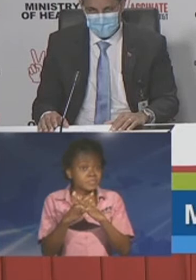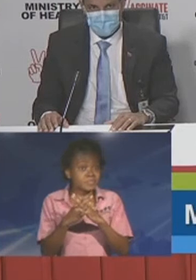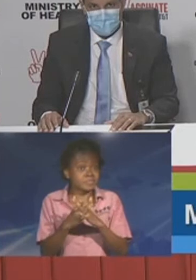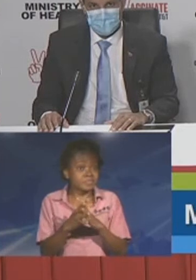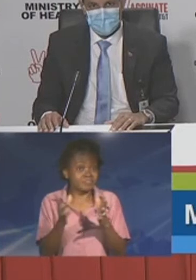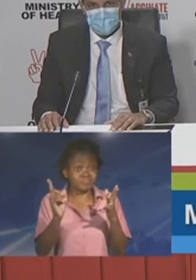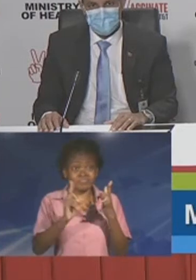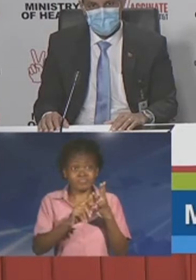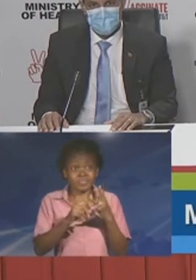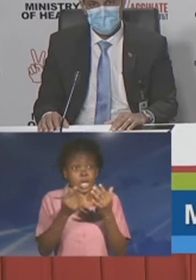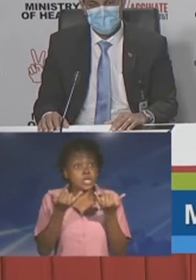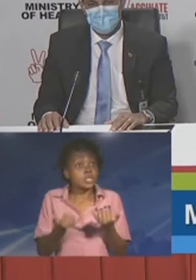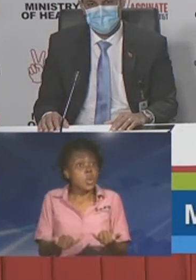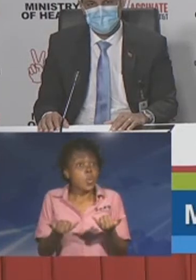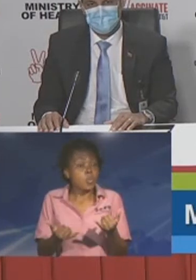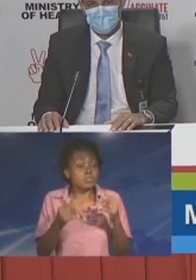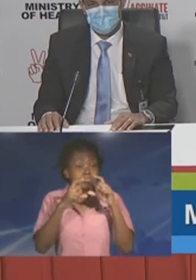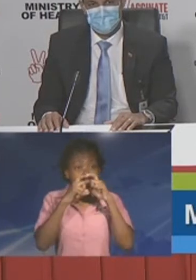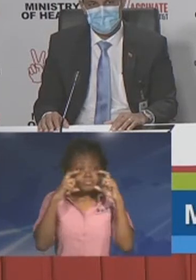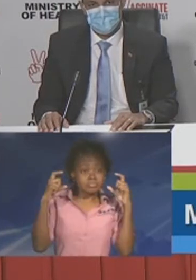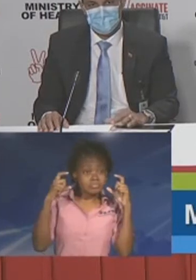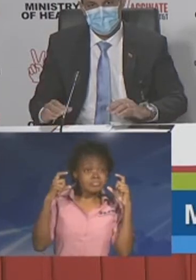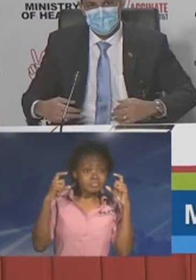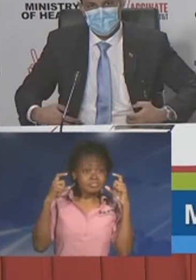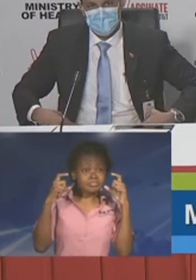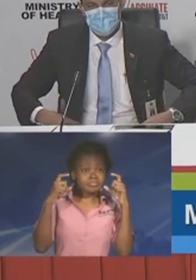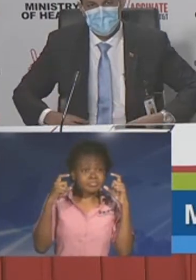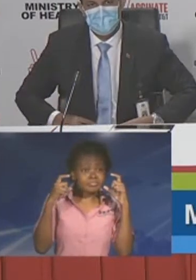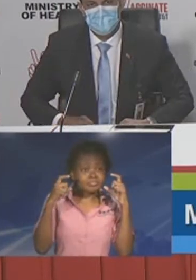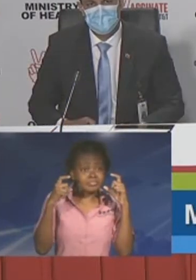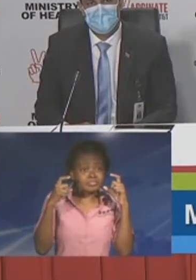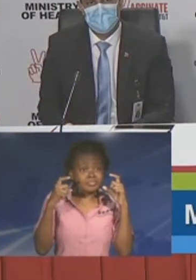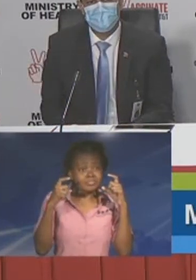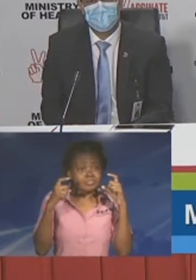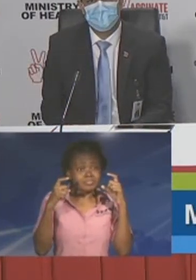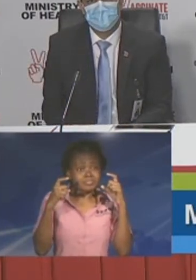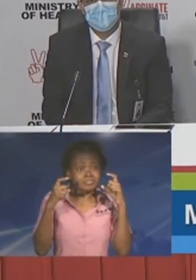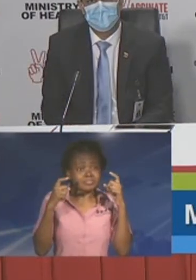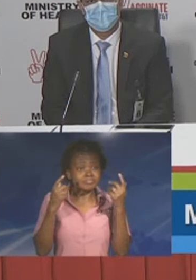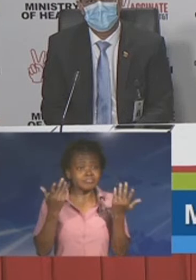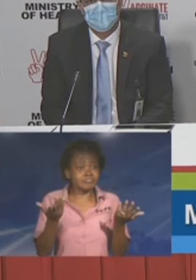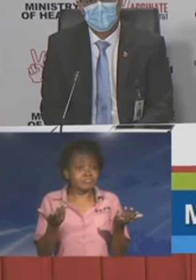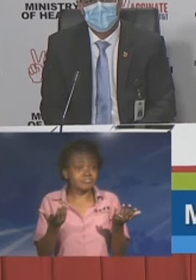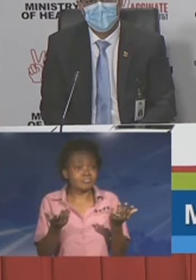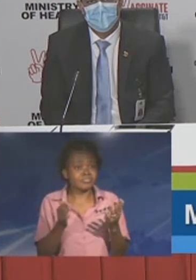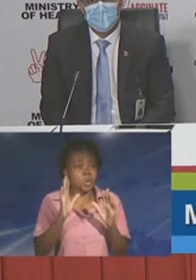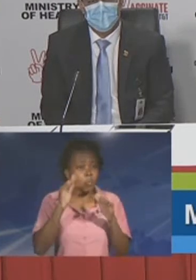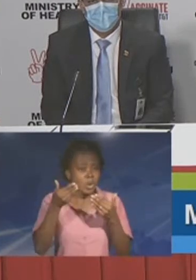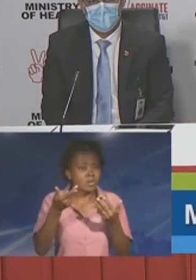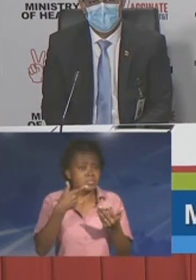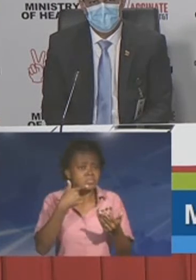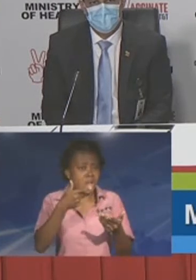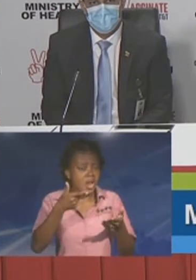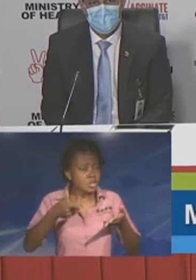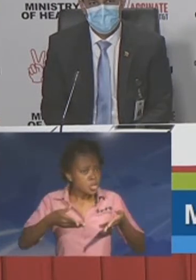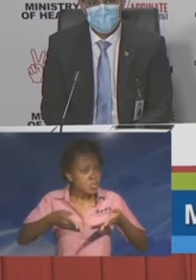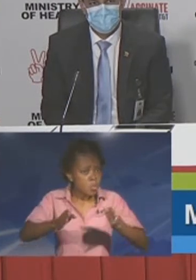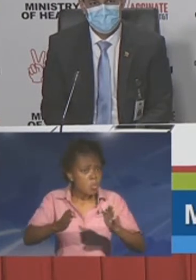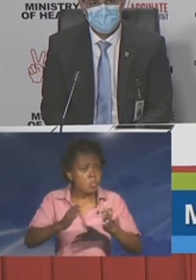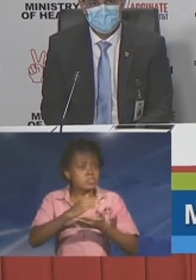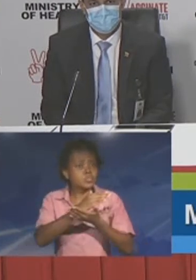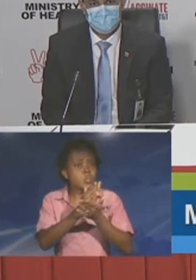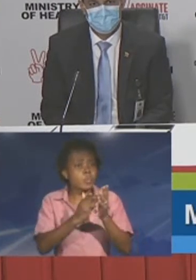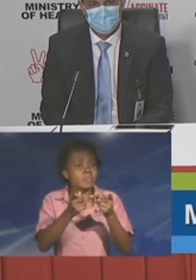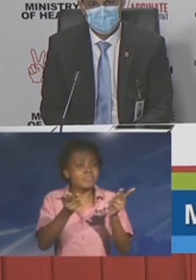be paying closer attention to the spread of the virus in the coming weeks to see if there may be any correlation